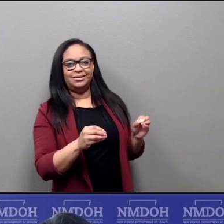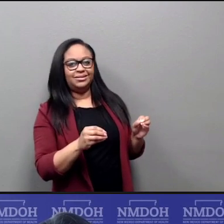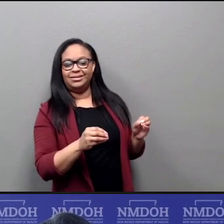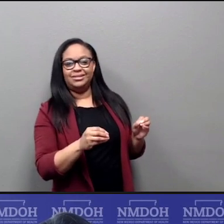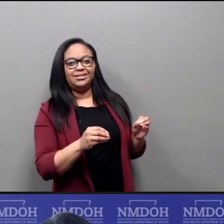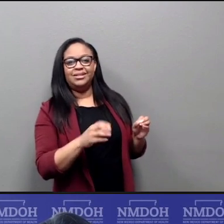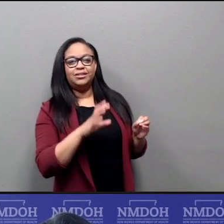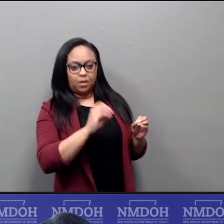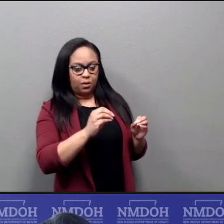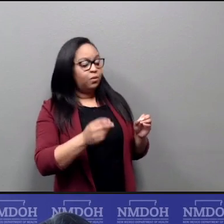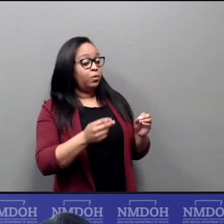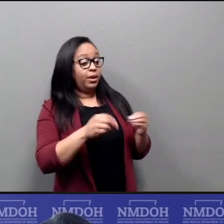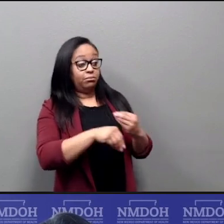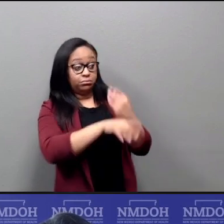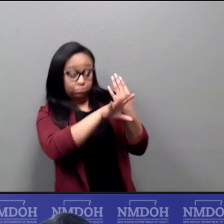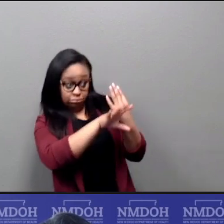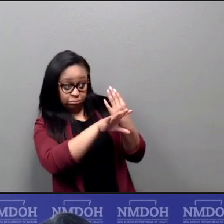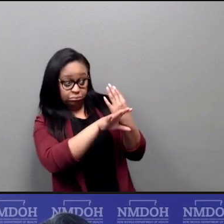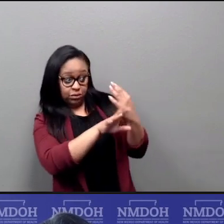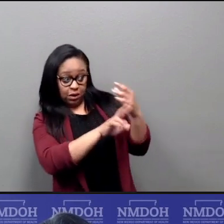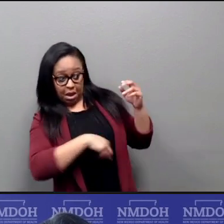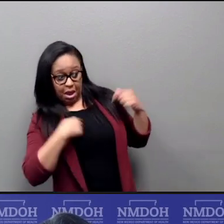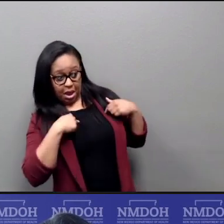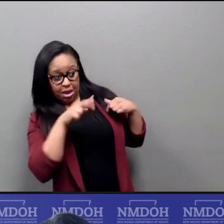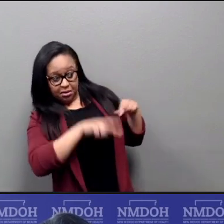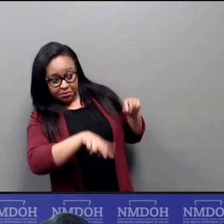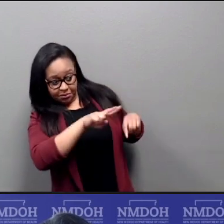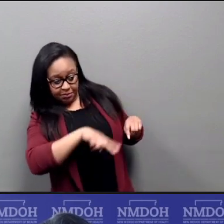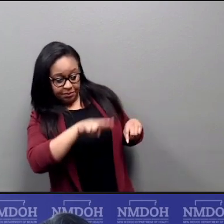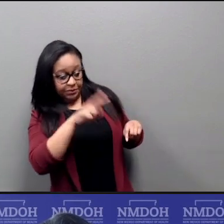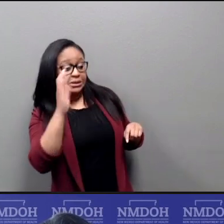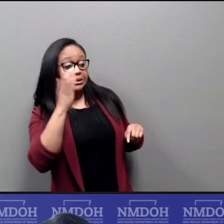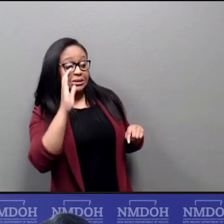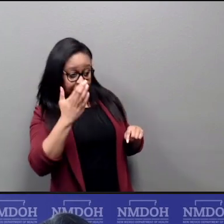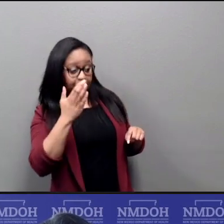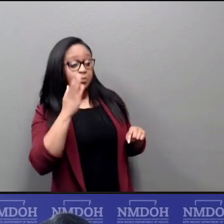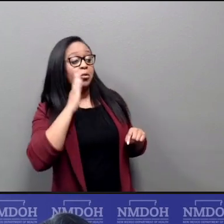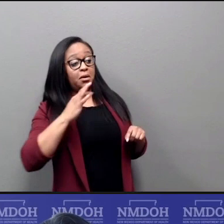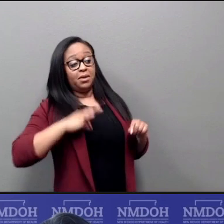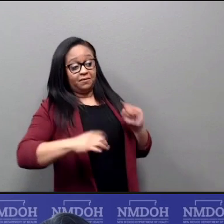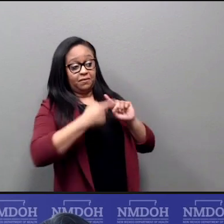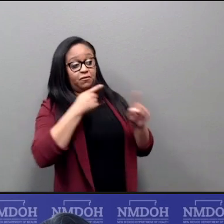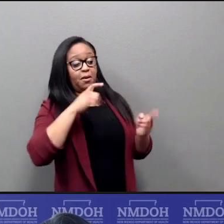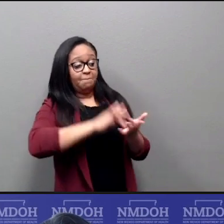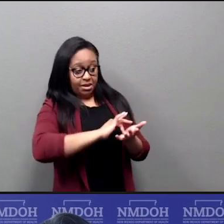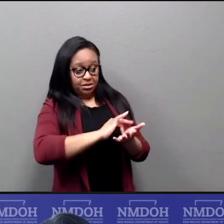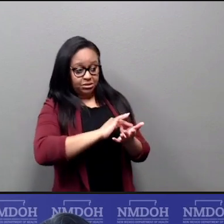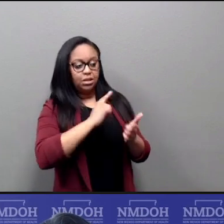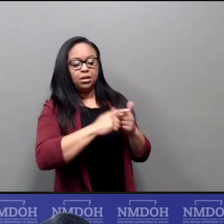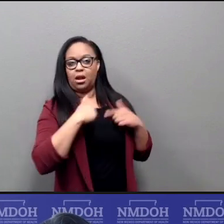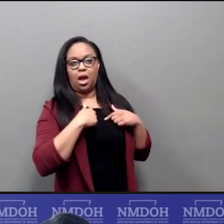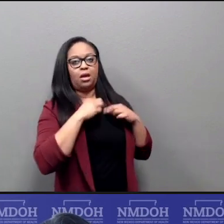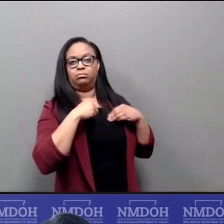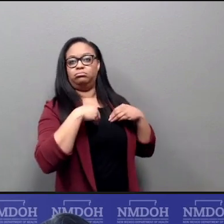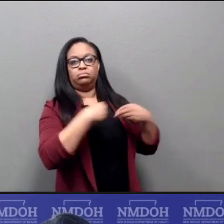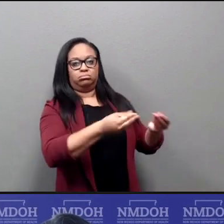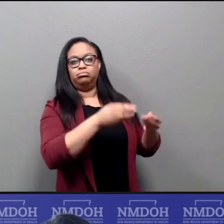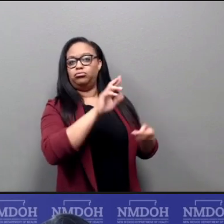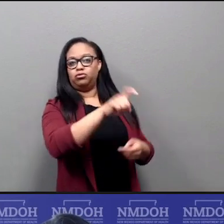for them or their pharmacy doesn't deliver, which a lot of pharmacies now do, that most people of my